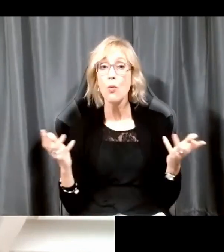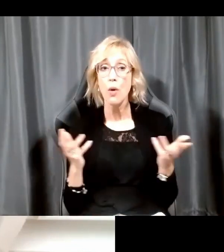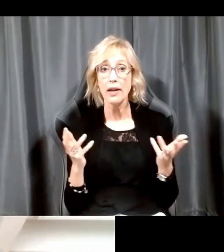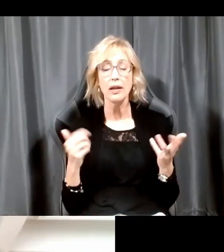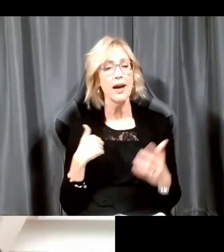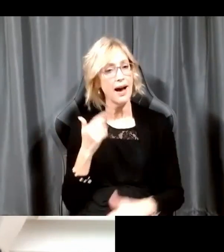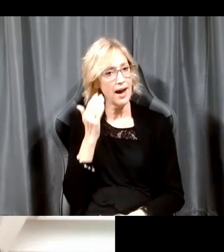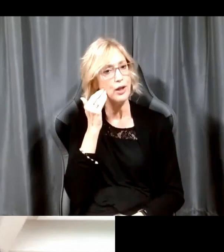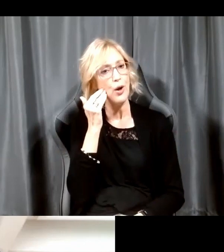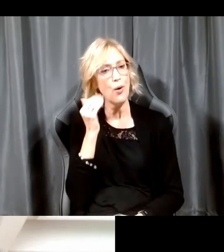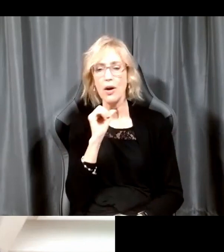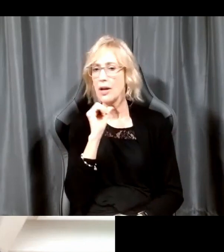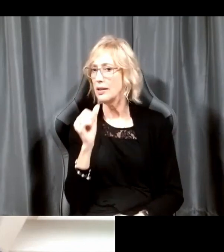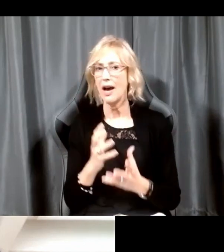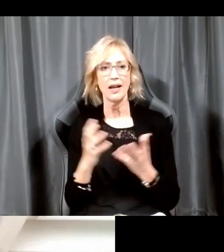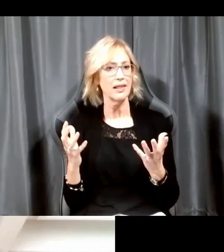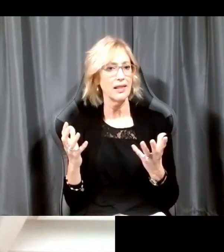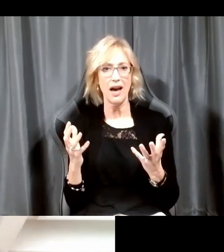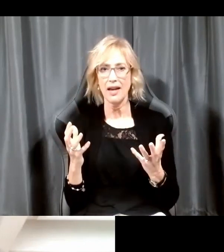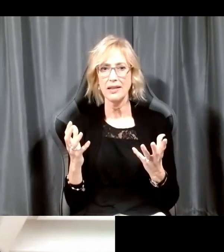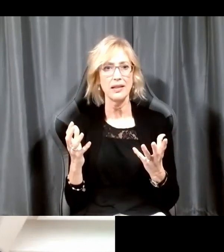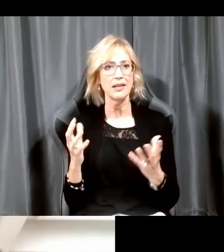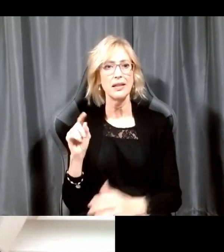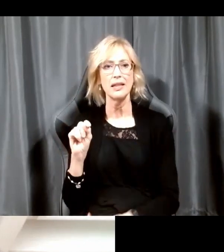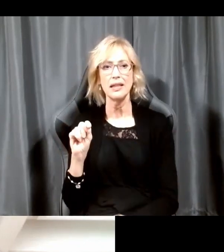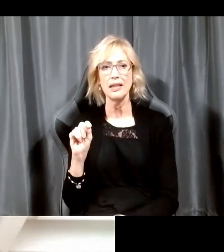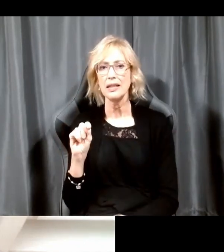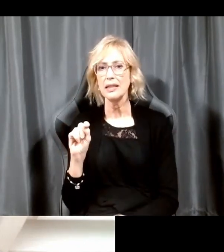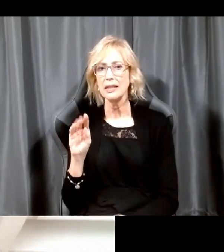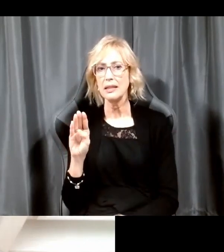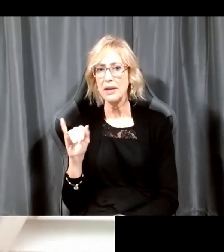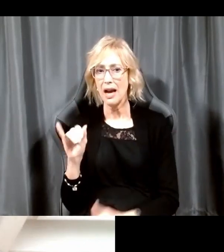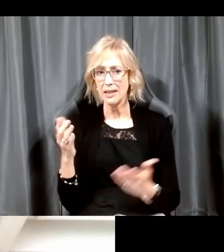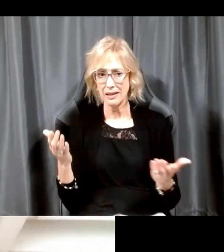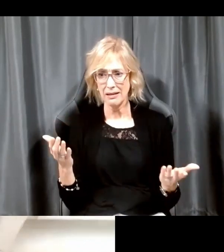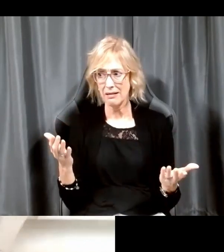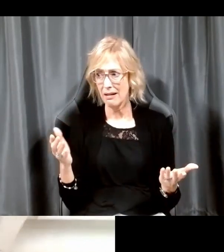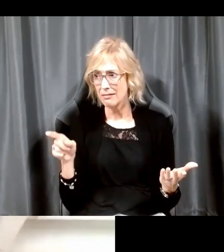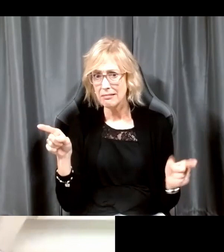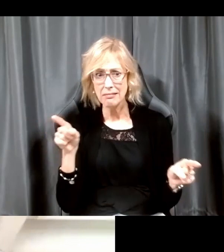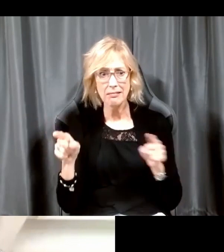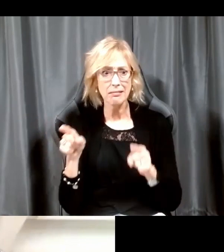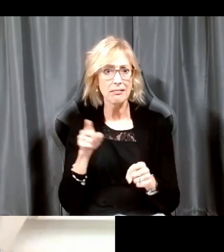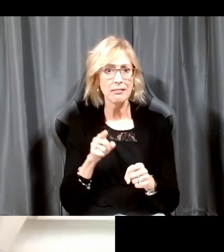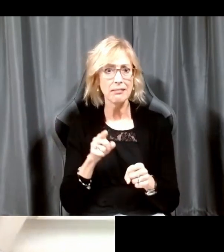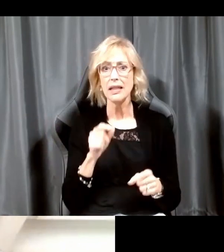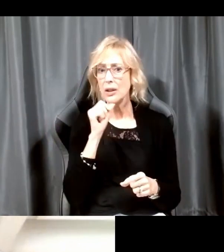I know that there's not a lot of TVIs on all of the islands, and even here on the Big Island, we don't have one right